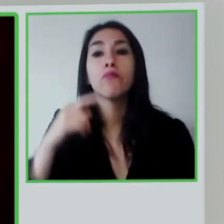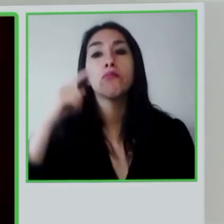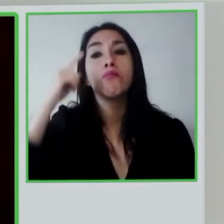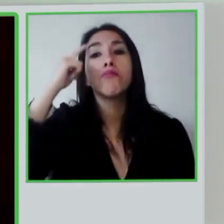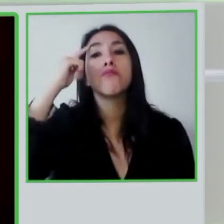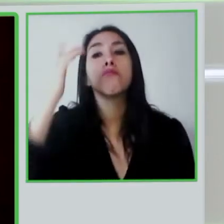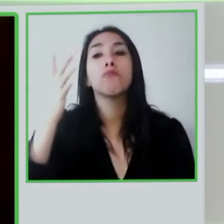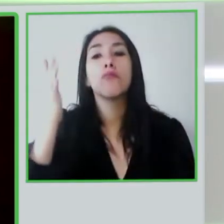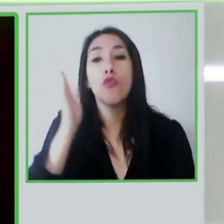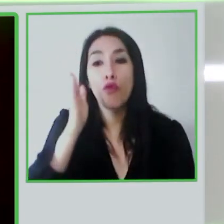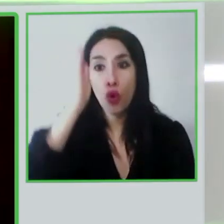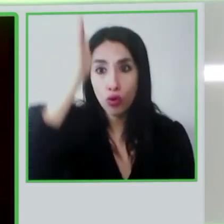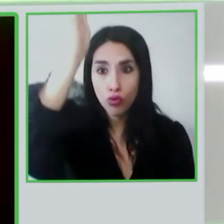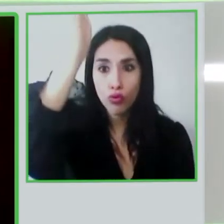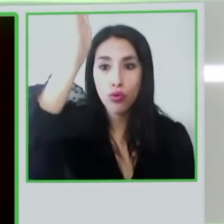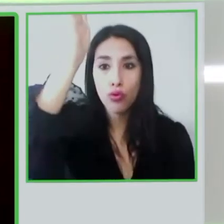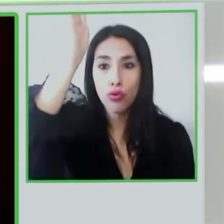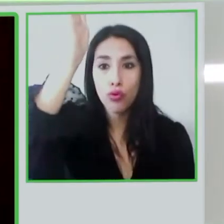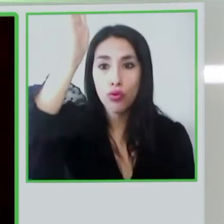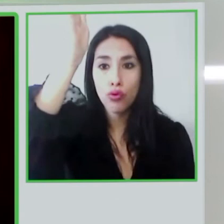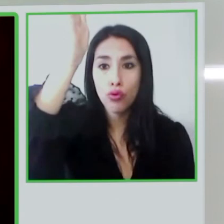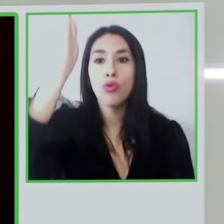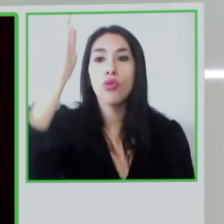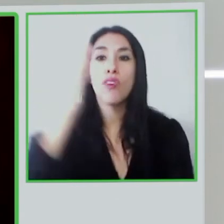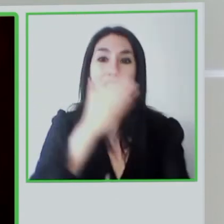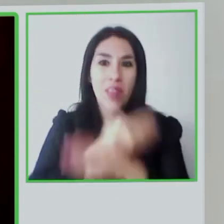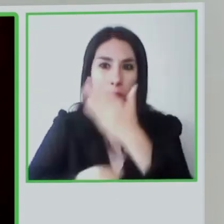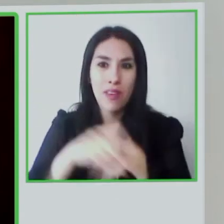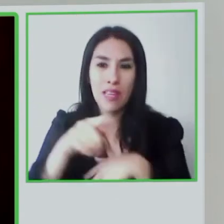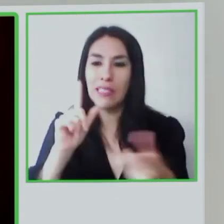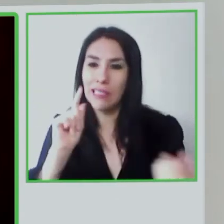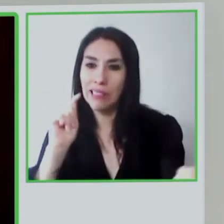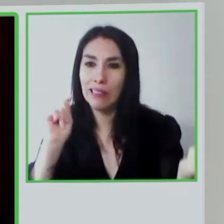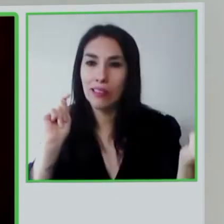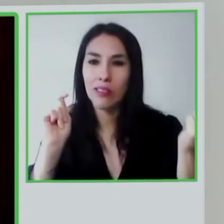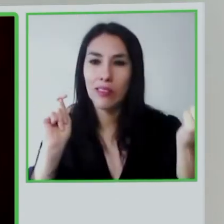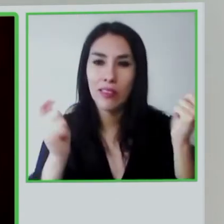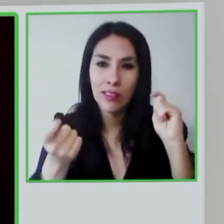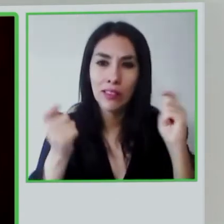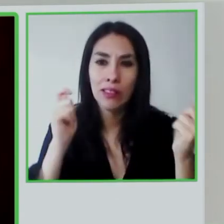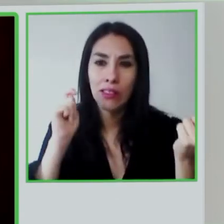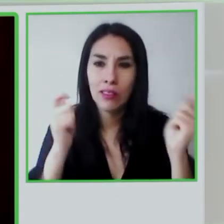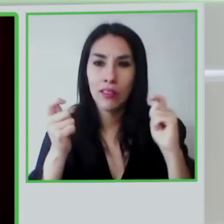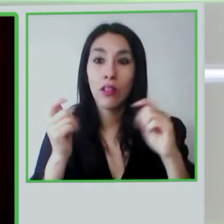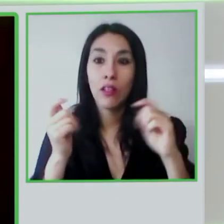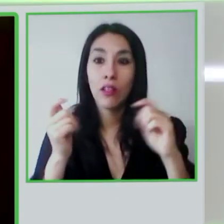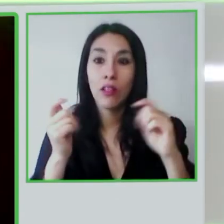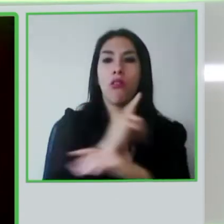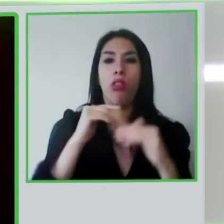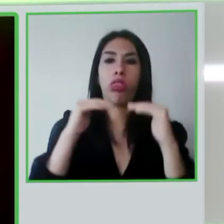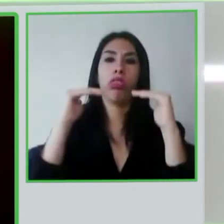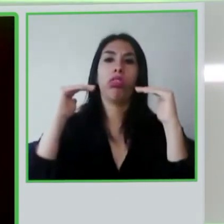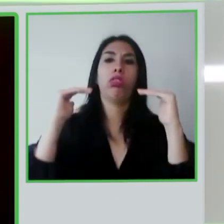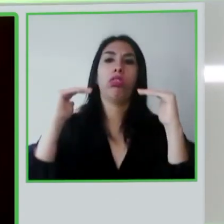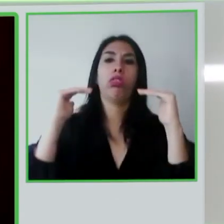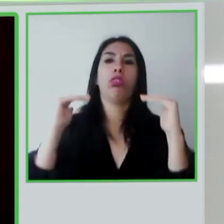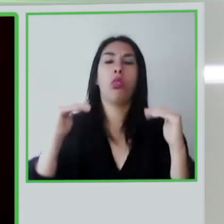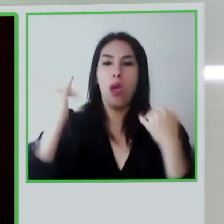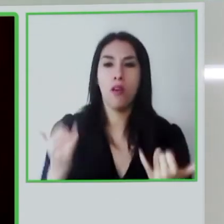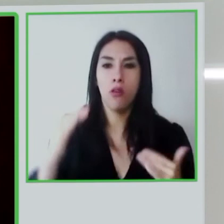we are really worried about inequity and how it's growing. So for instance, we have global movements in